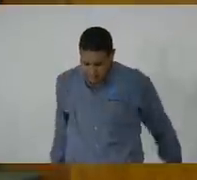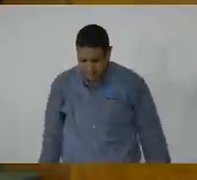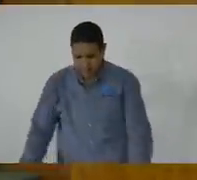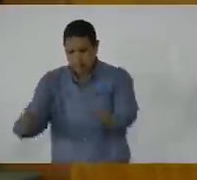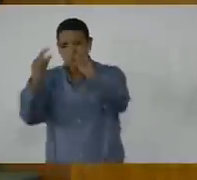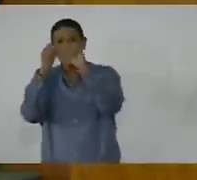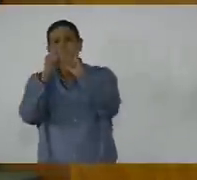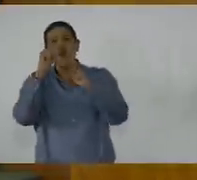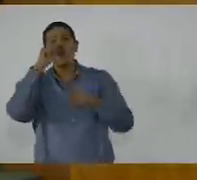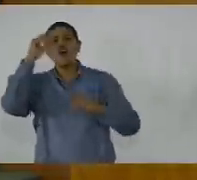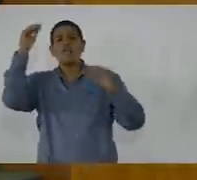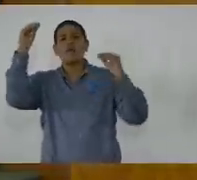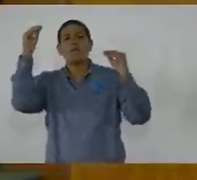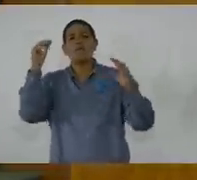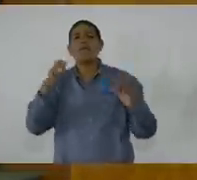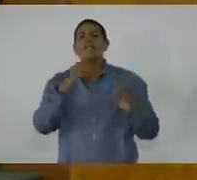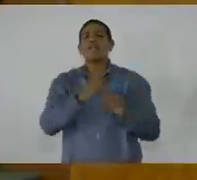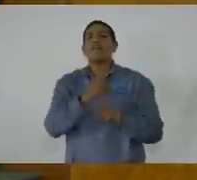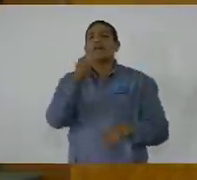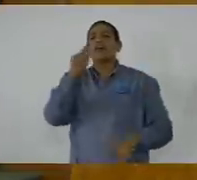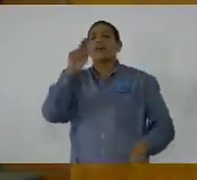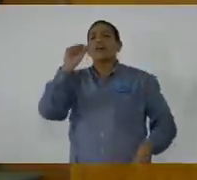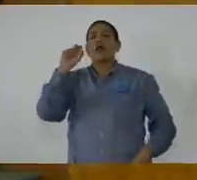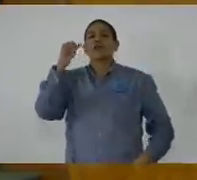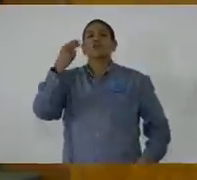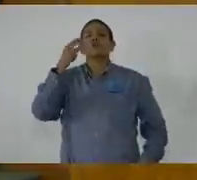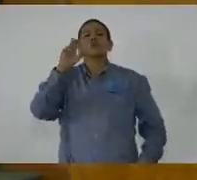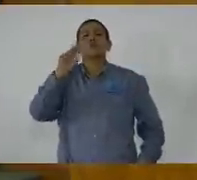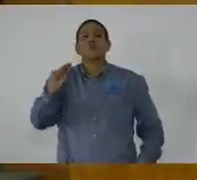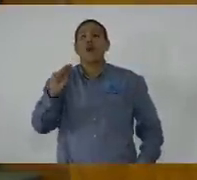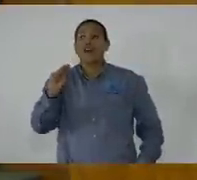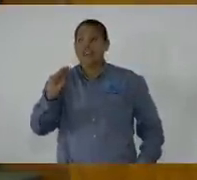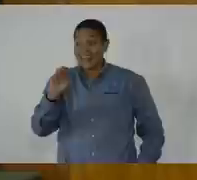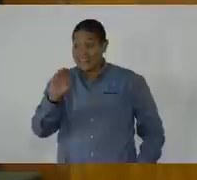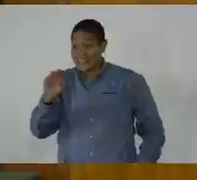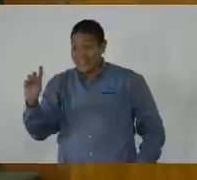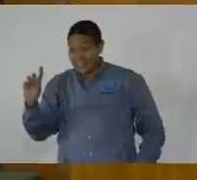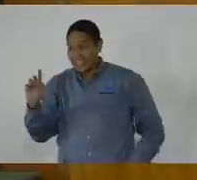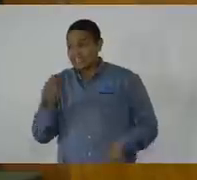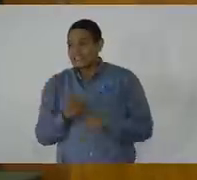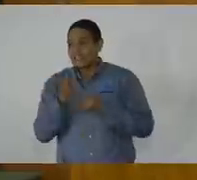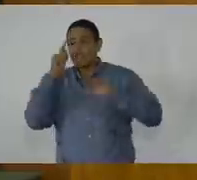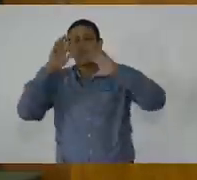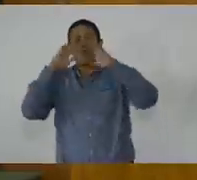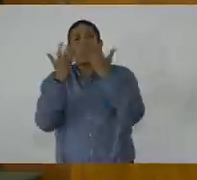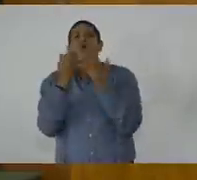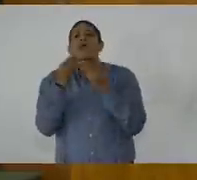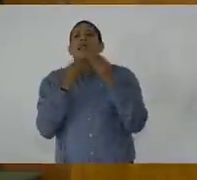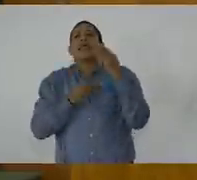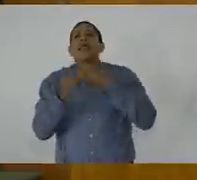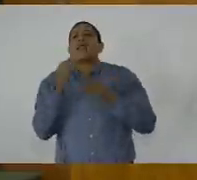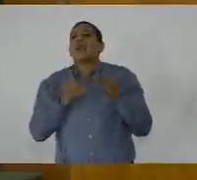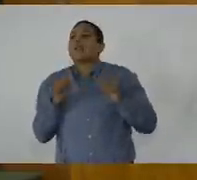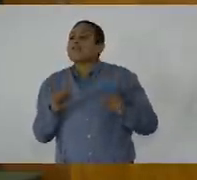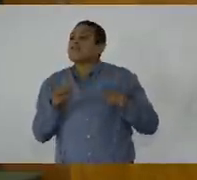of Professor Klaus Schwab, executive chairman of the World Economic Forum, and I quote,